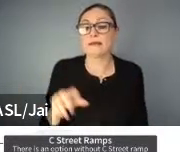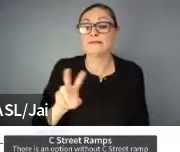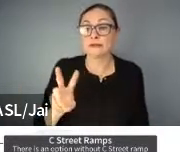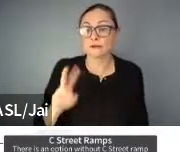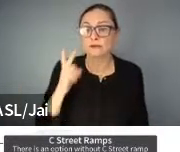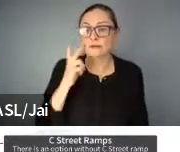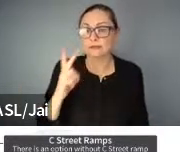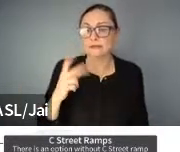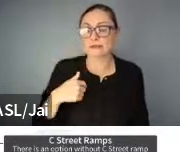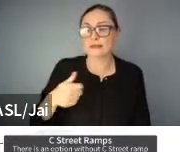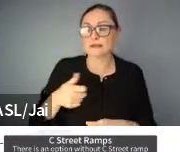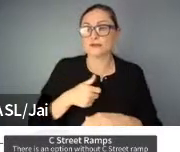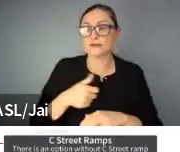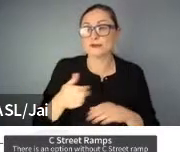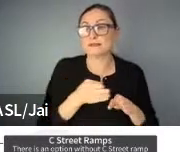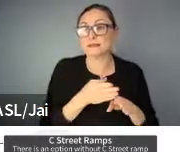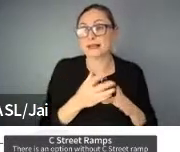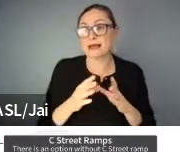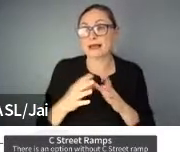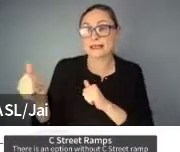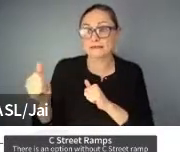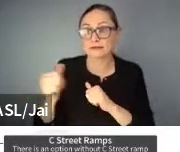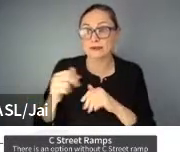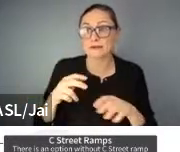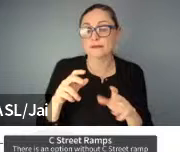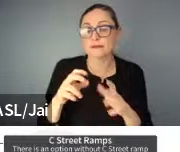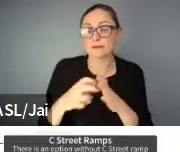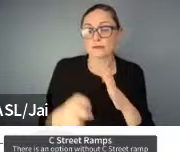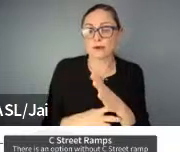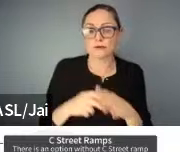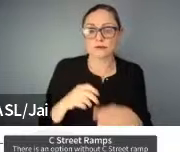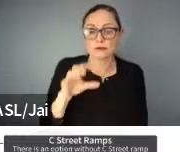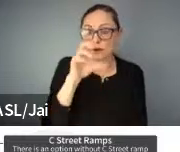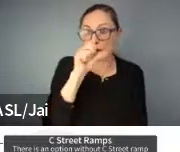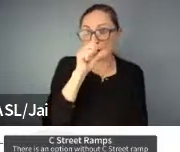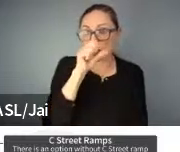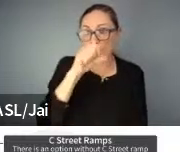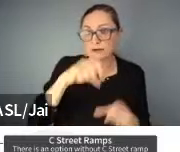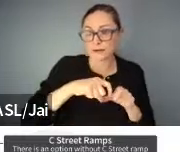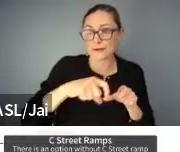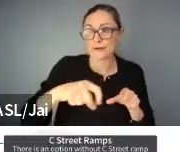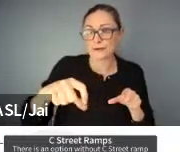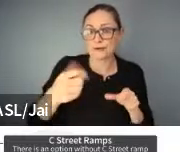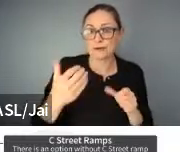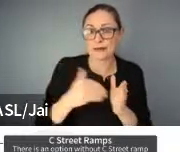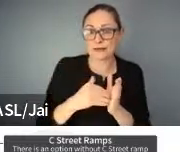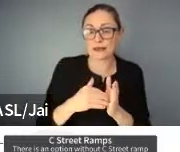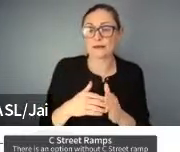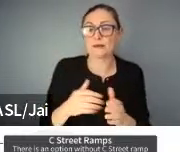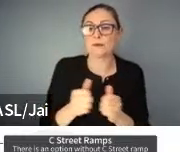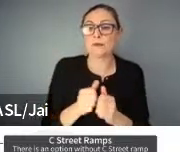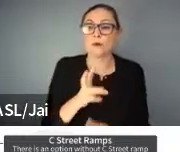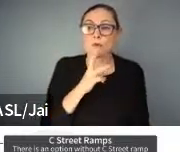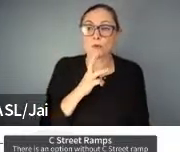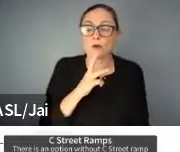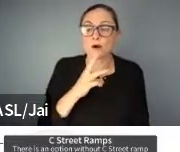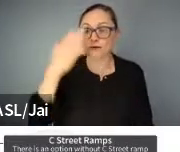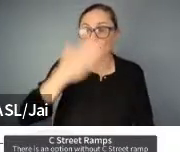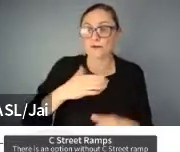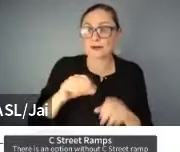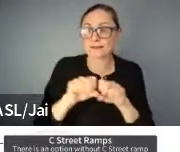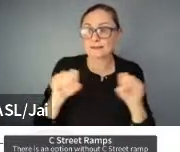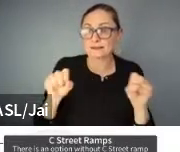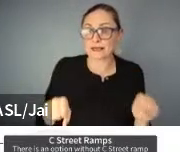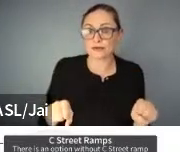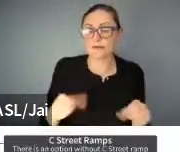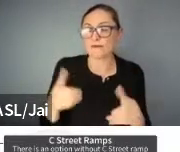transit exiting the bridge on the orange color again, with a waterfront station right near